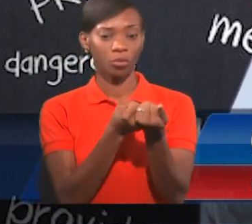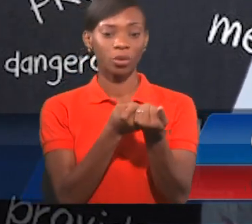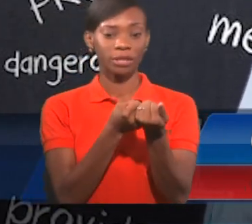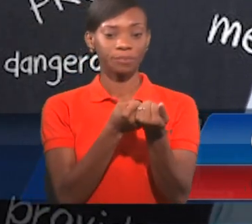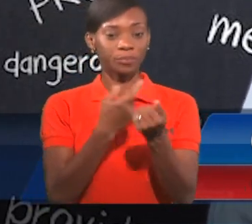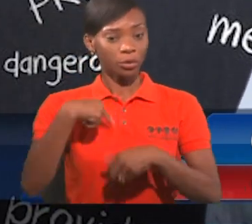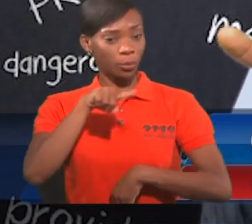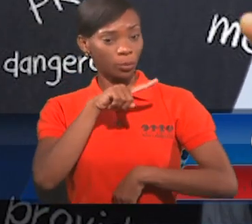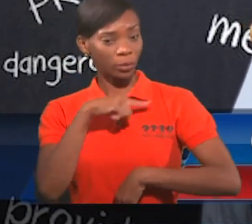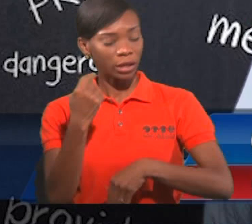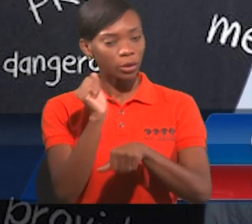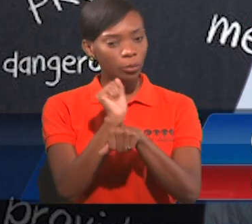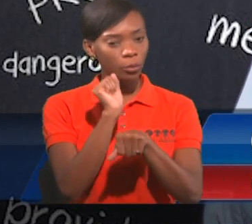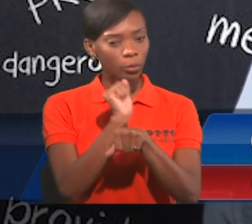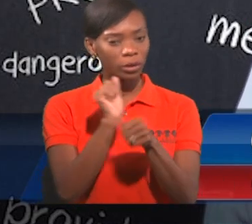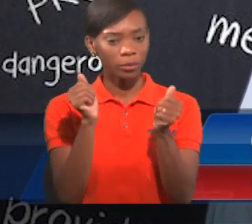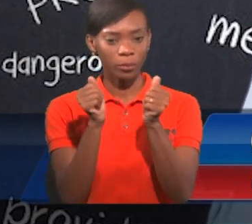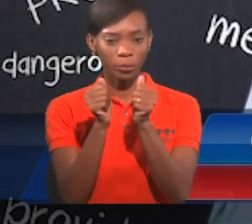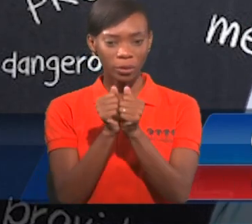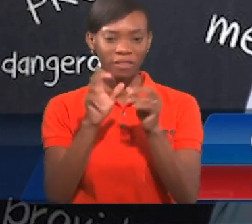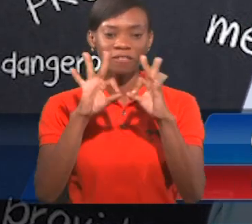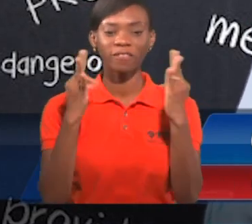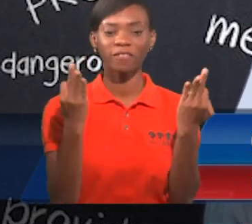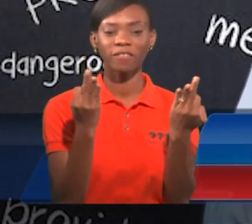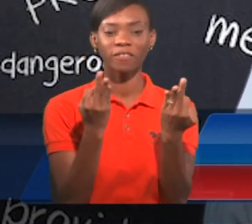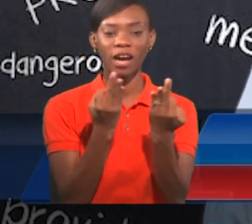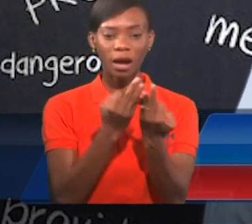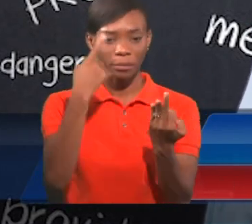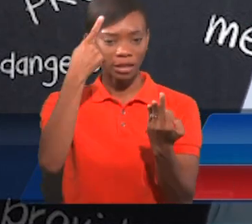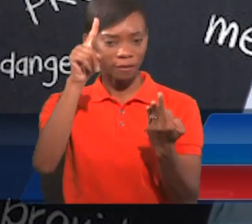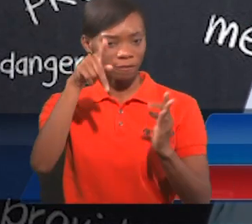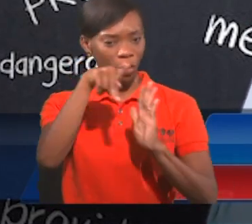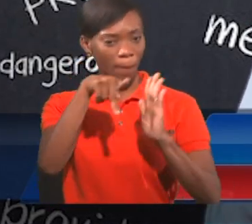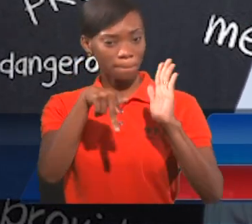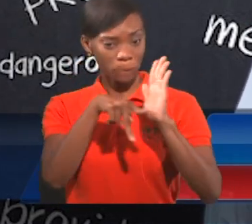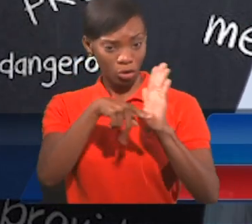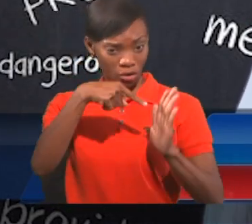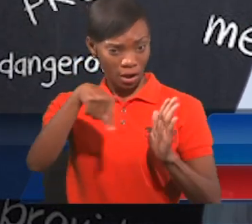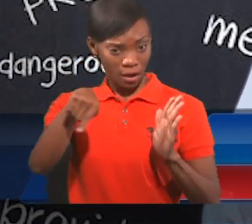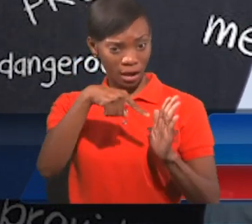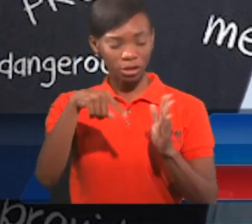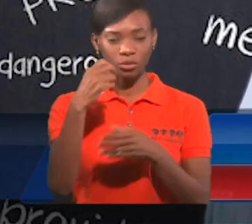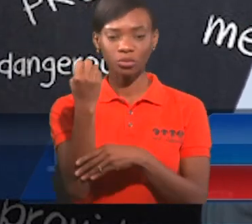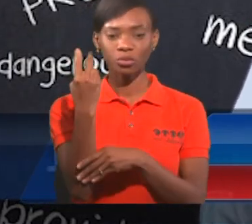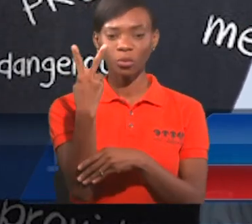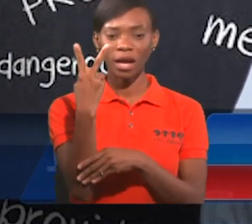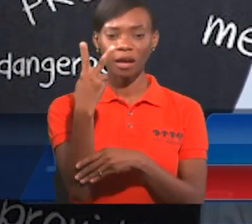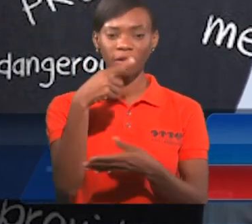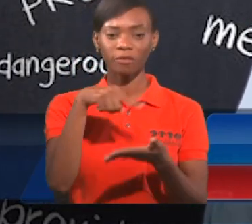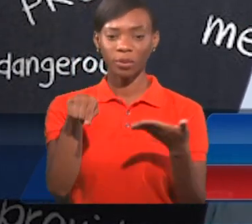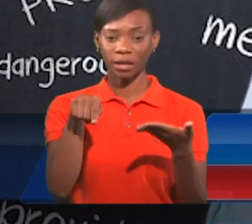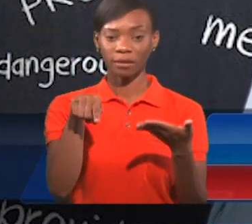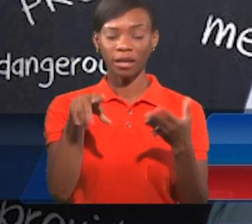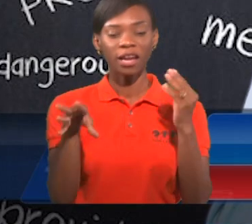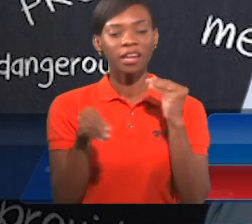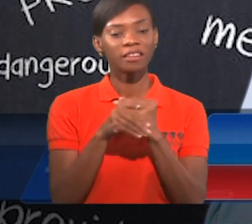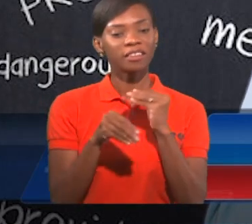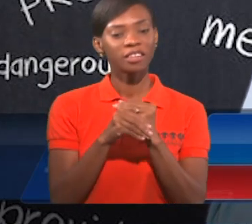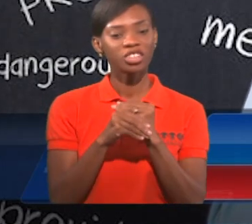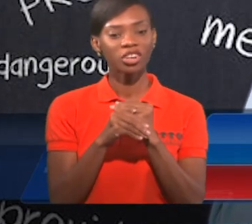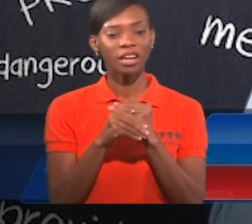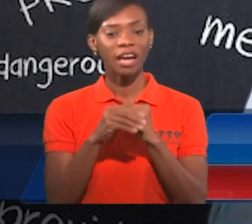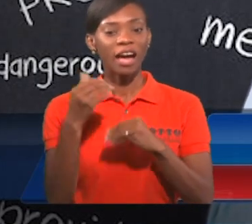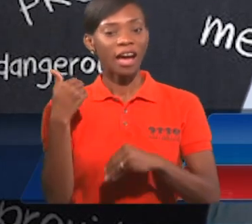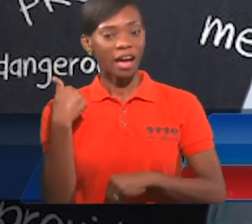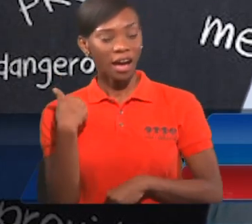with the families whilst you're in this 12-week program. And then once you exit, we do some aftercare support. So we do follow-up. We recommend that